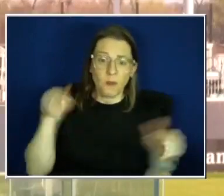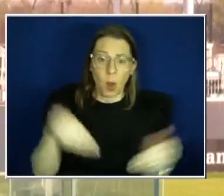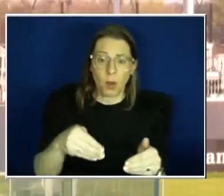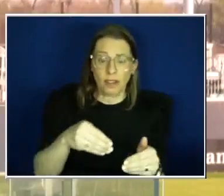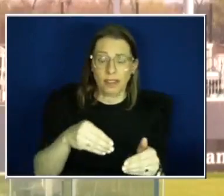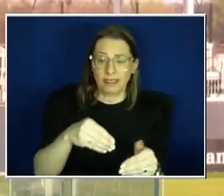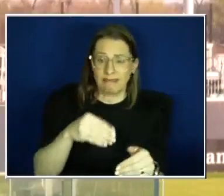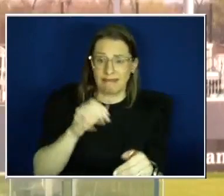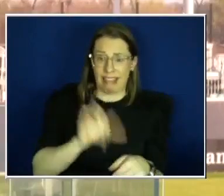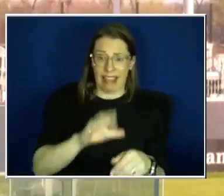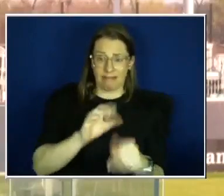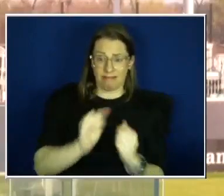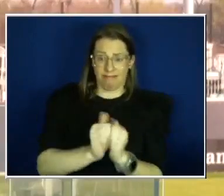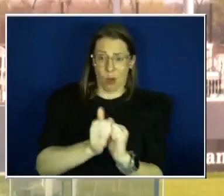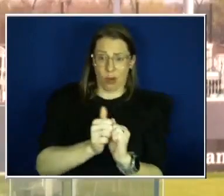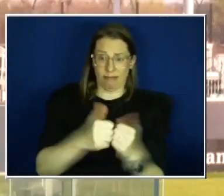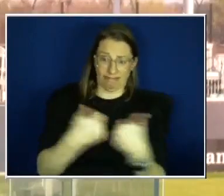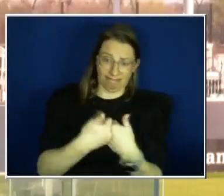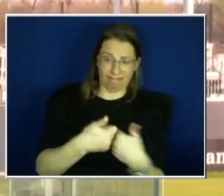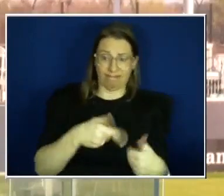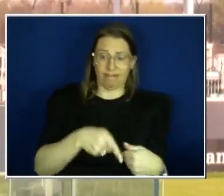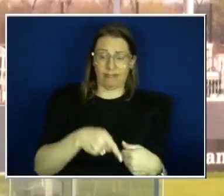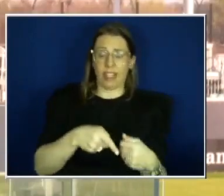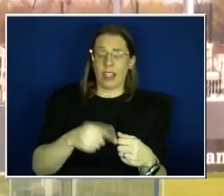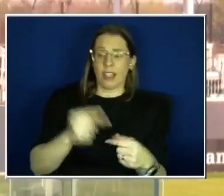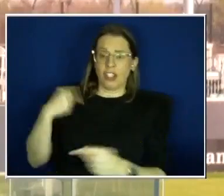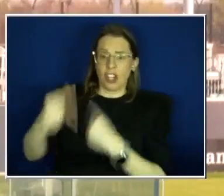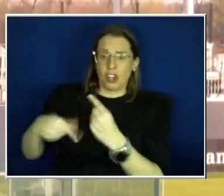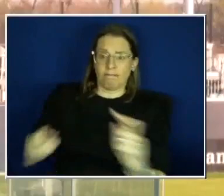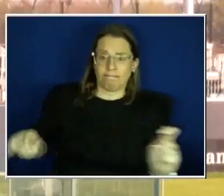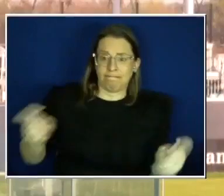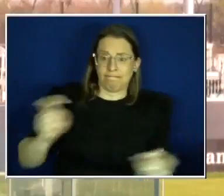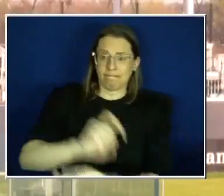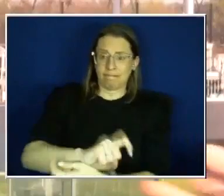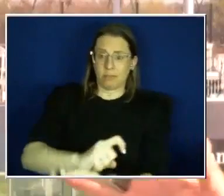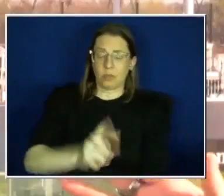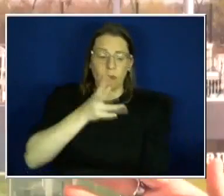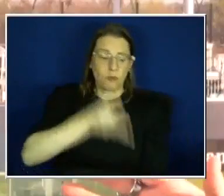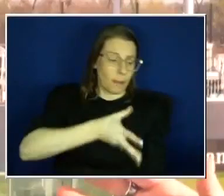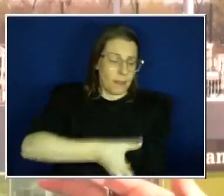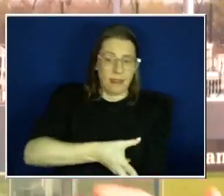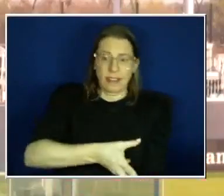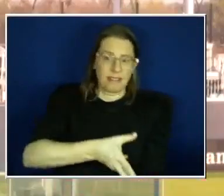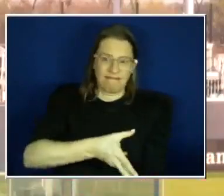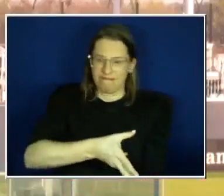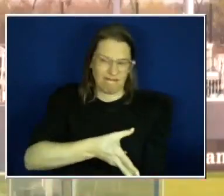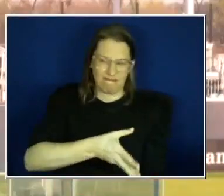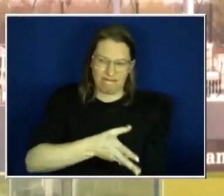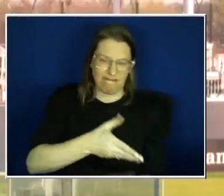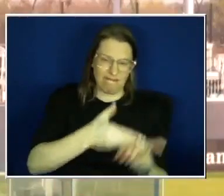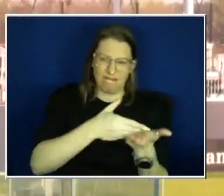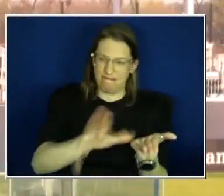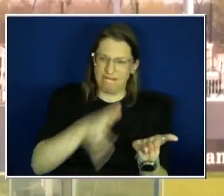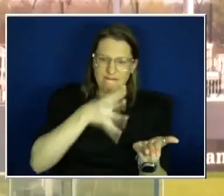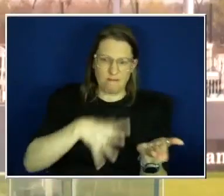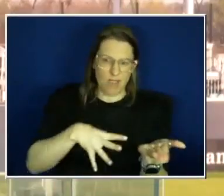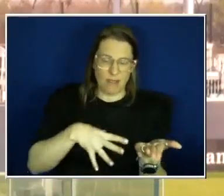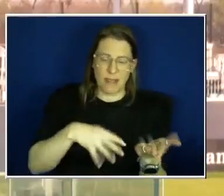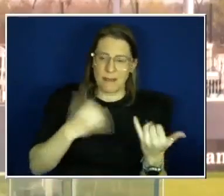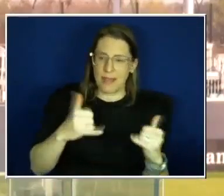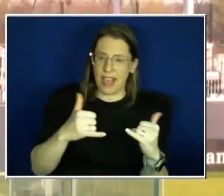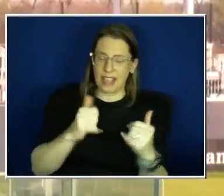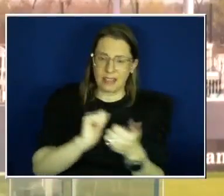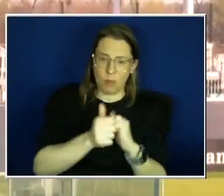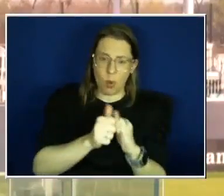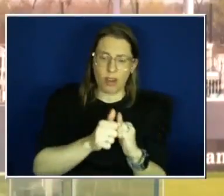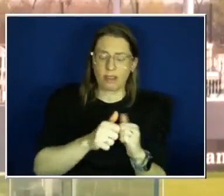it's really cool to see how the generations are changing from, our grandparents not even thinking women playing sports was an opportunity or a